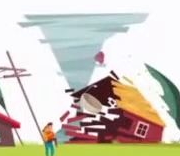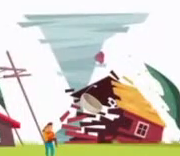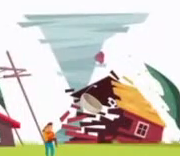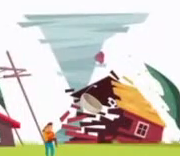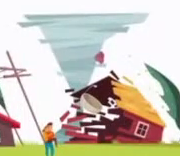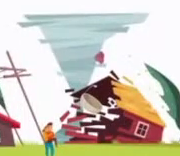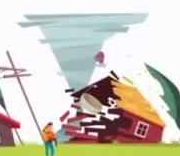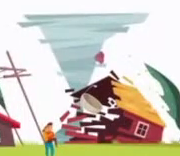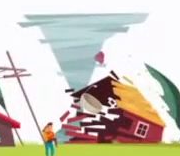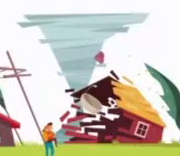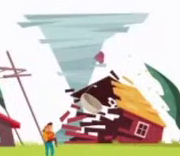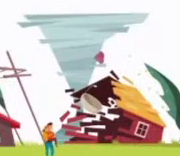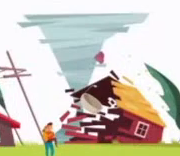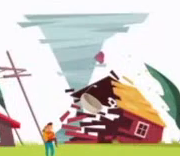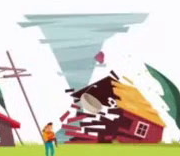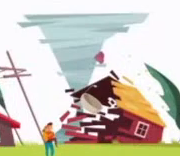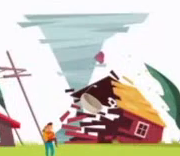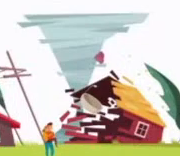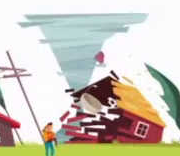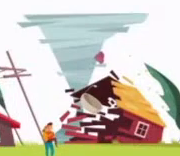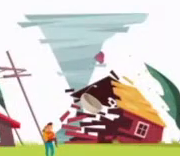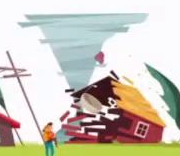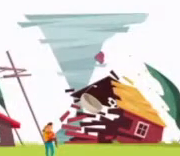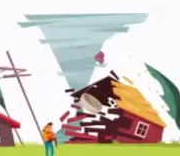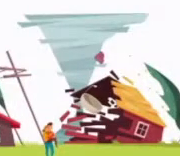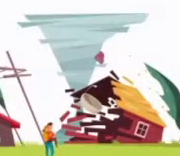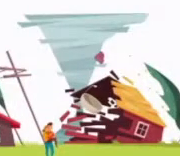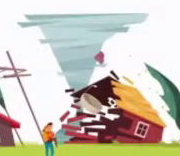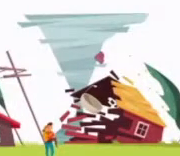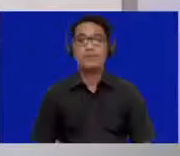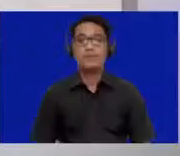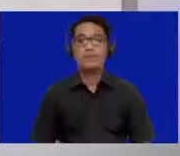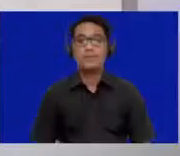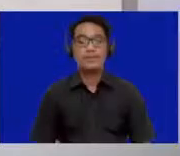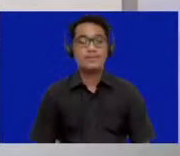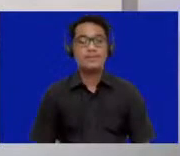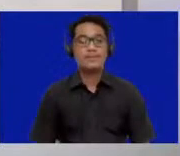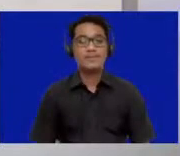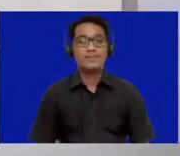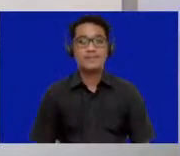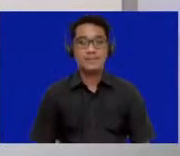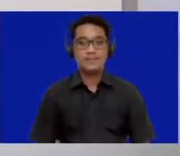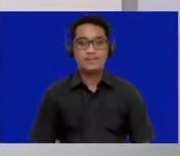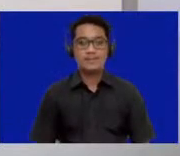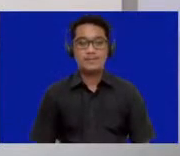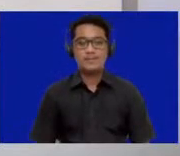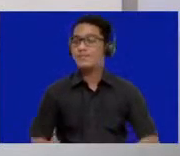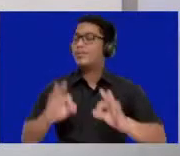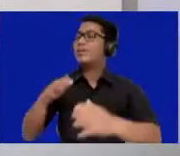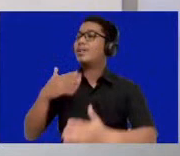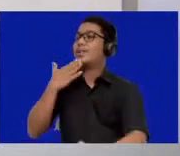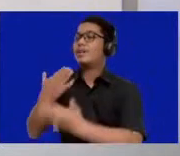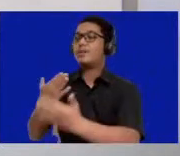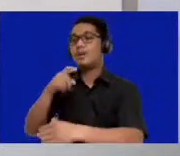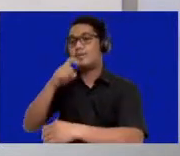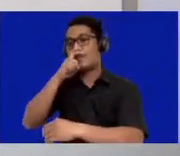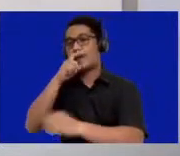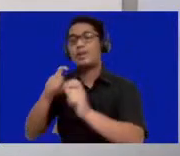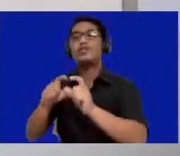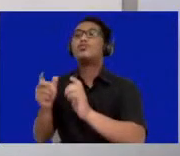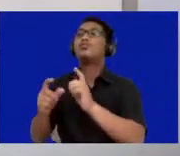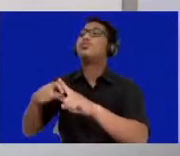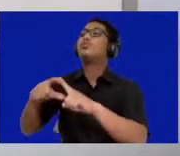Thank Thank you, Mr. Sukamsi, for the